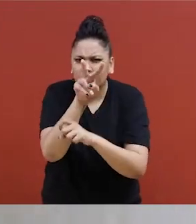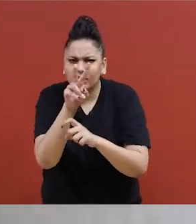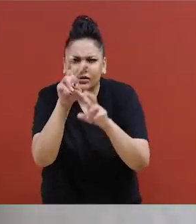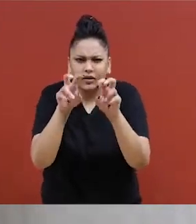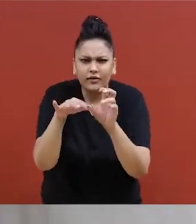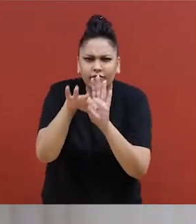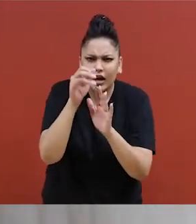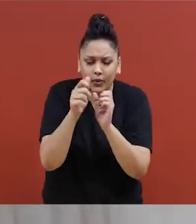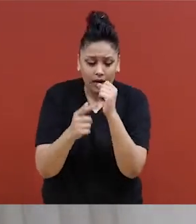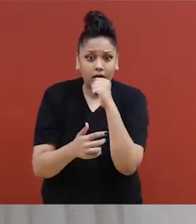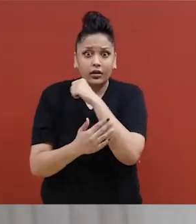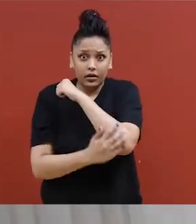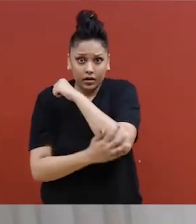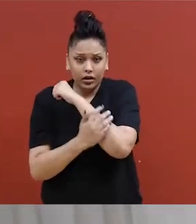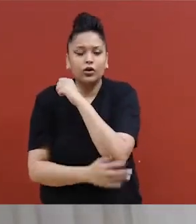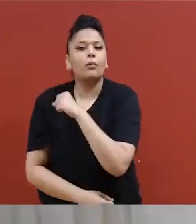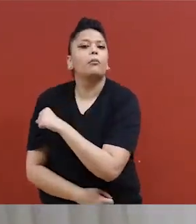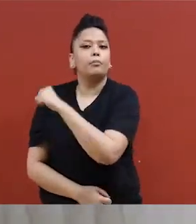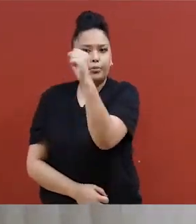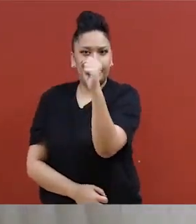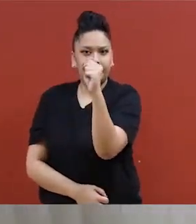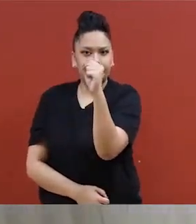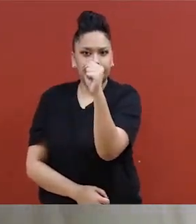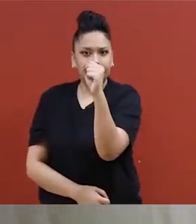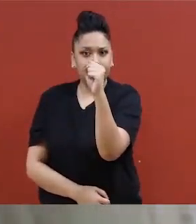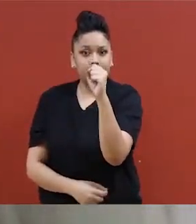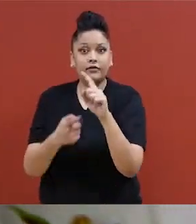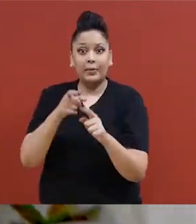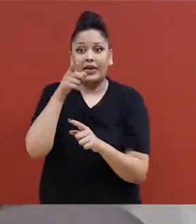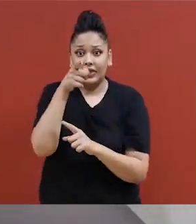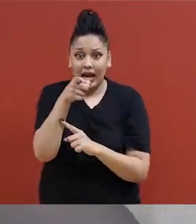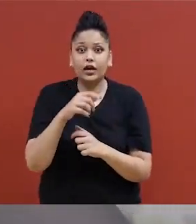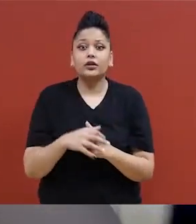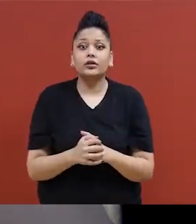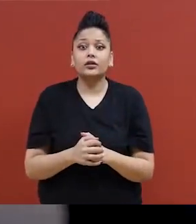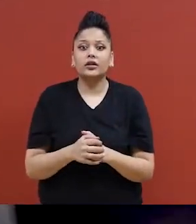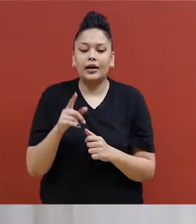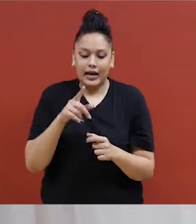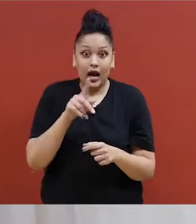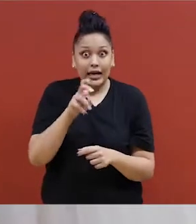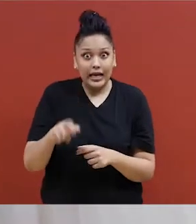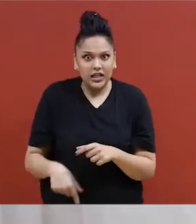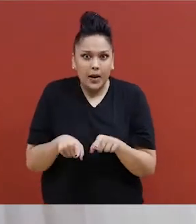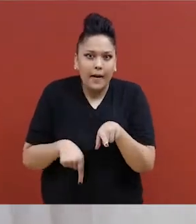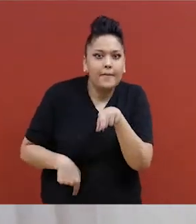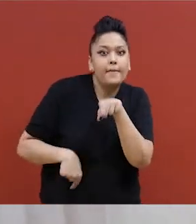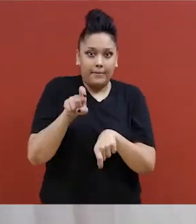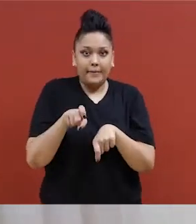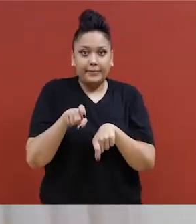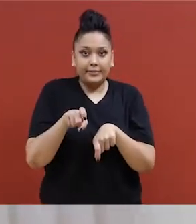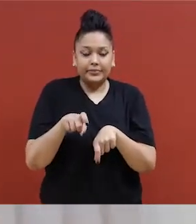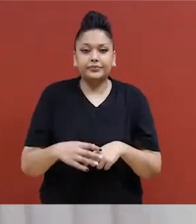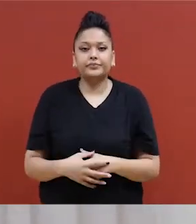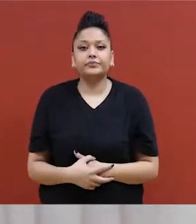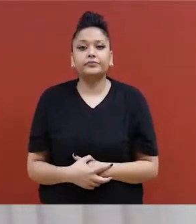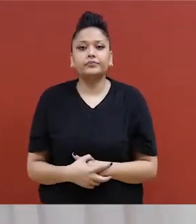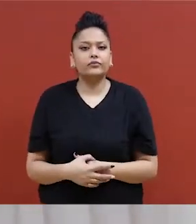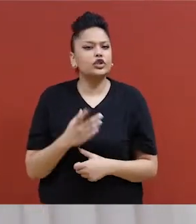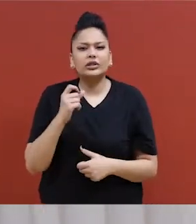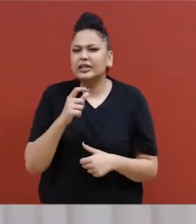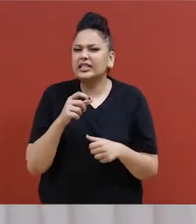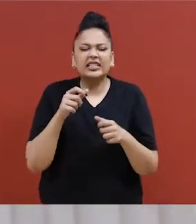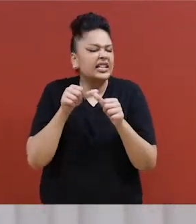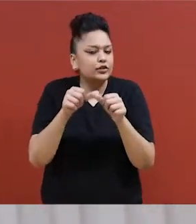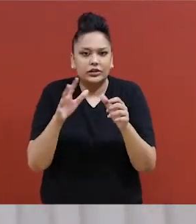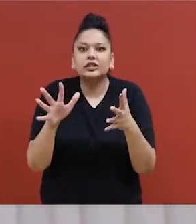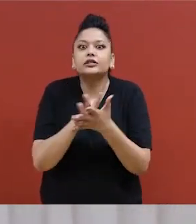might make the release and come right through the side of the attacker's knee. Now that causes permanent